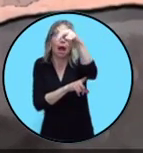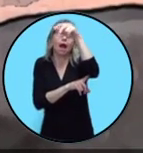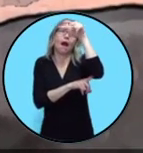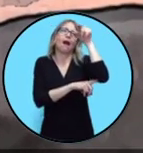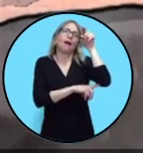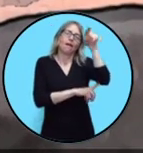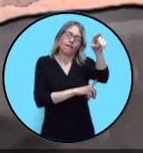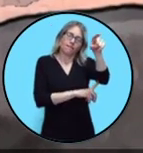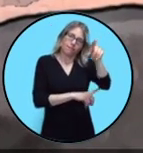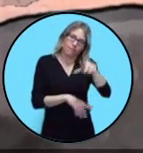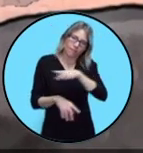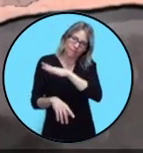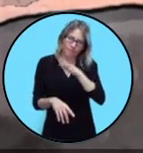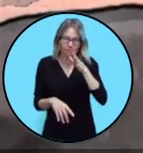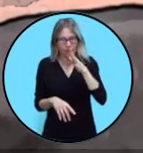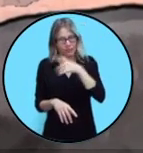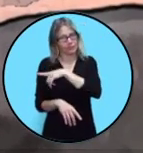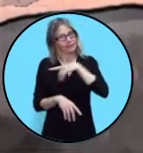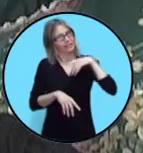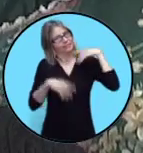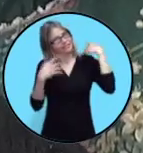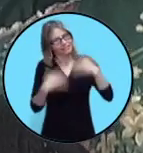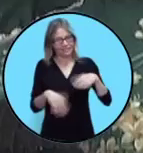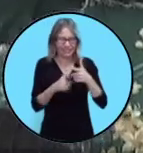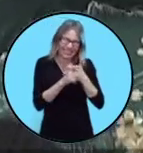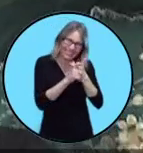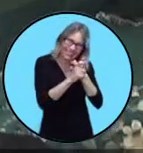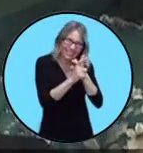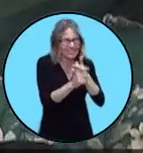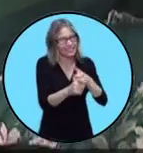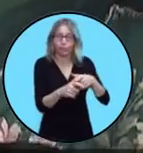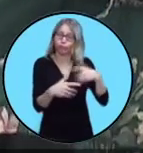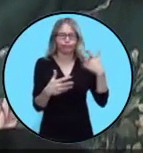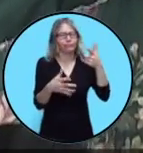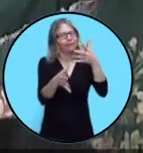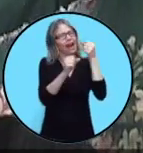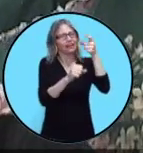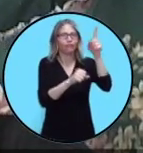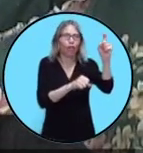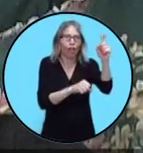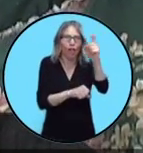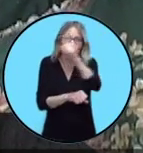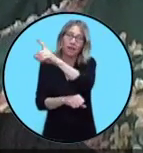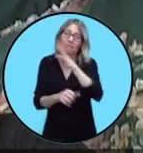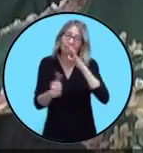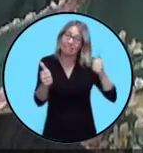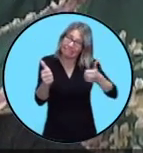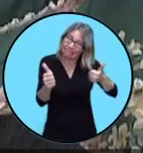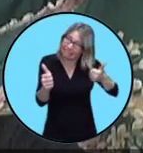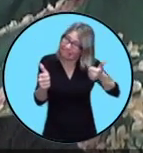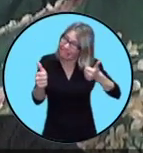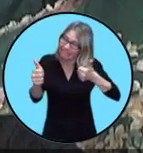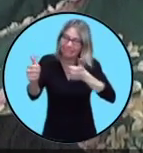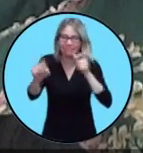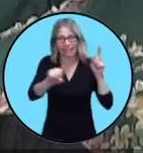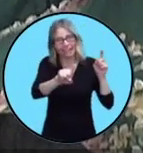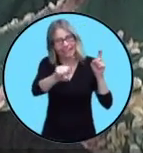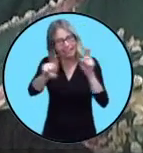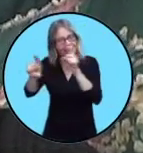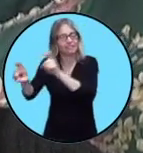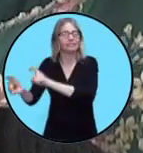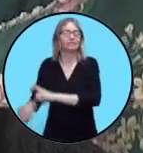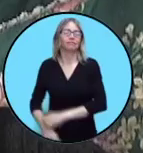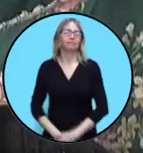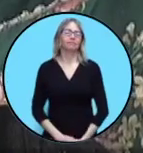this tiny little thing walking up, and she said she had to try and go because she was already pretty